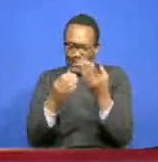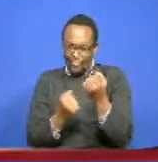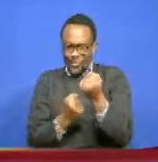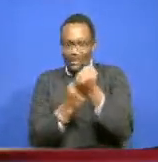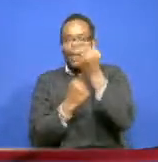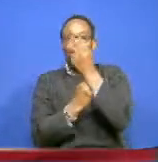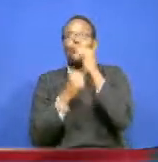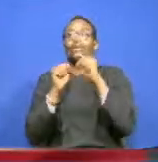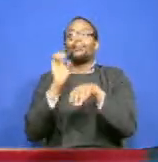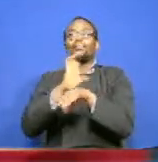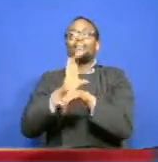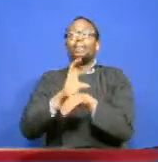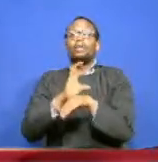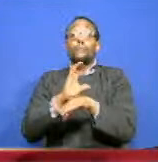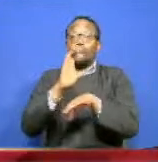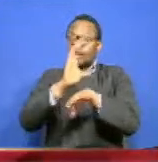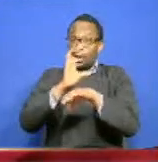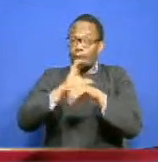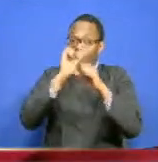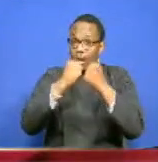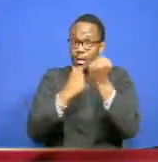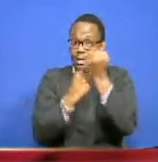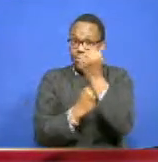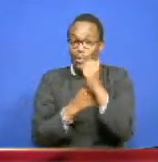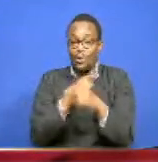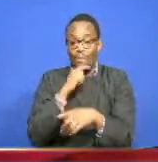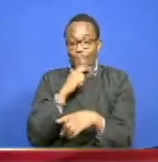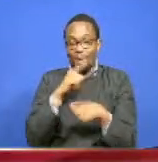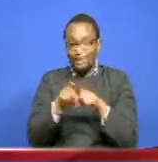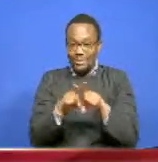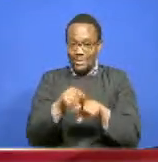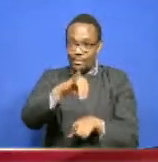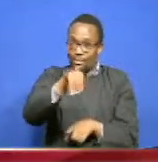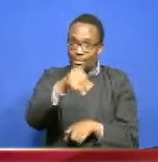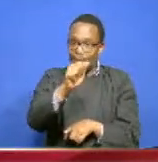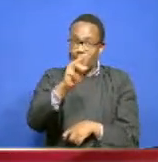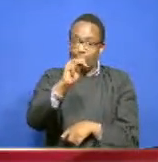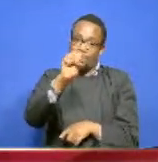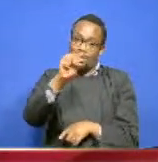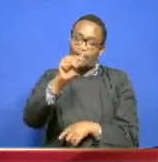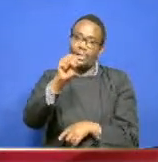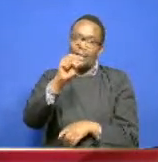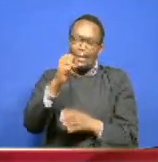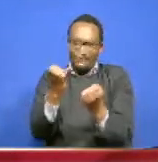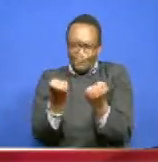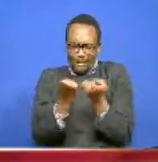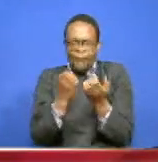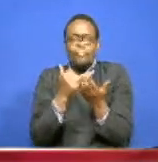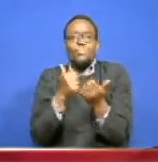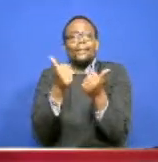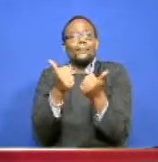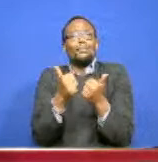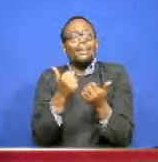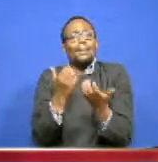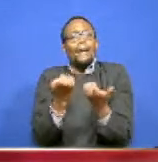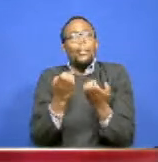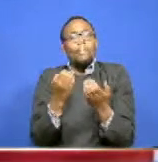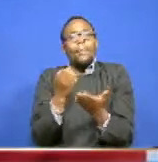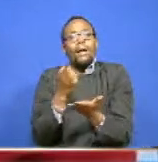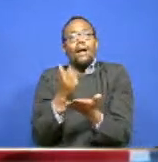so that the church can reach out to people like James who need help and that they can know the image of